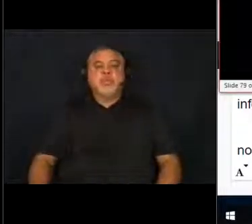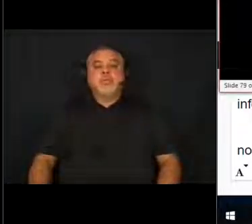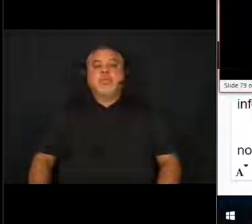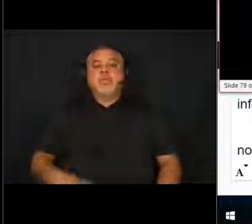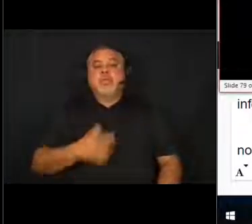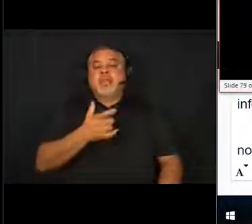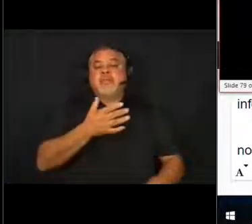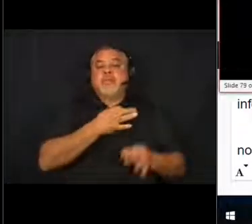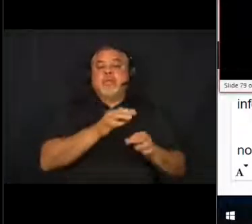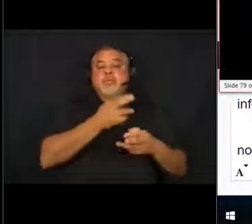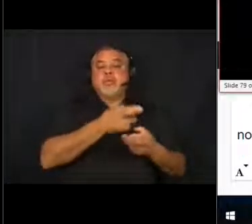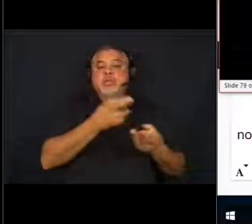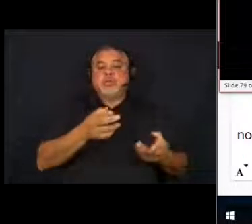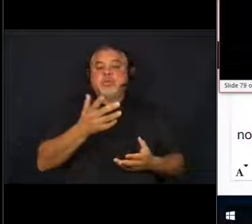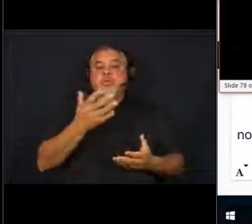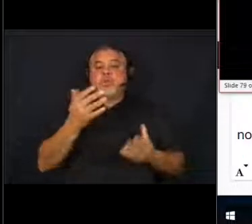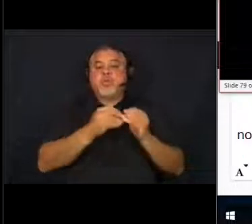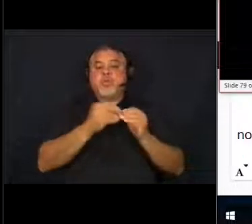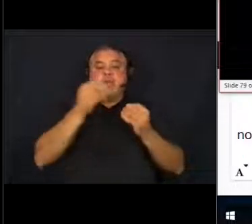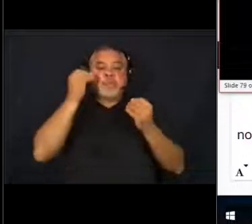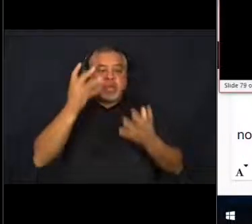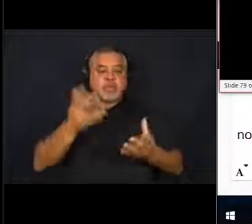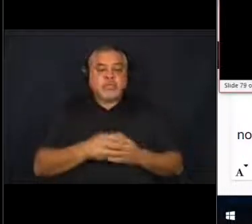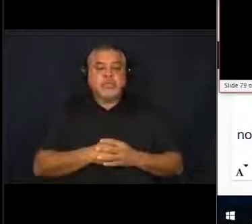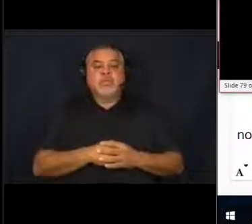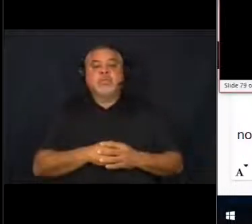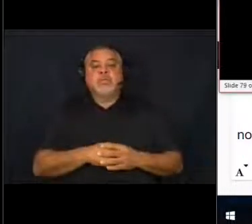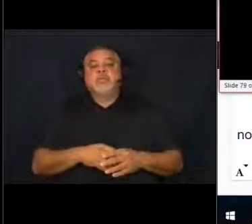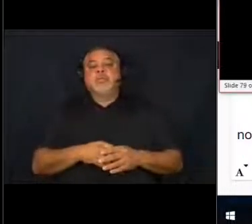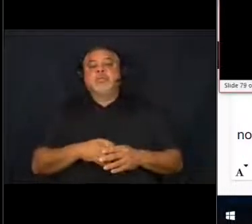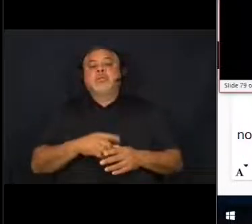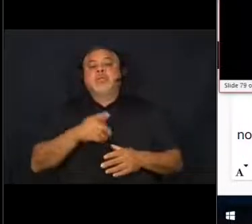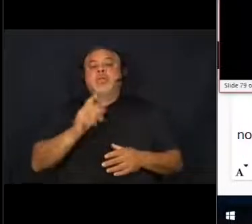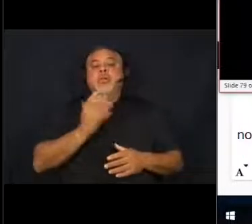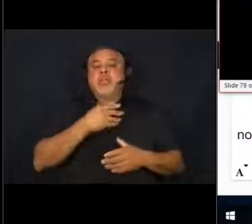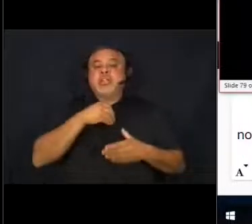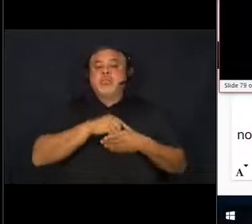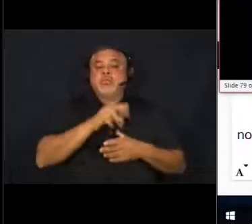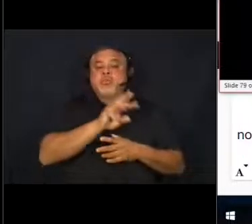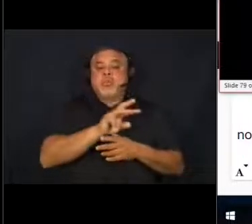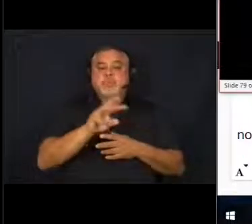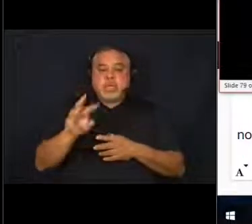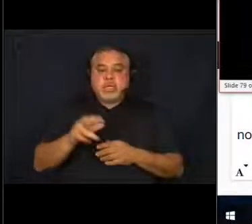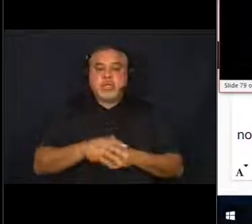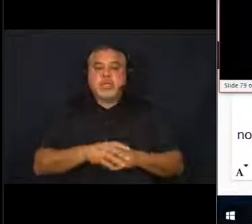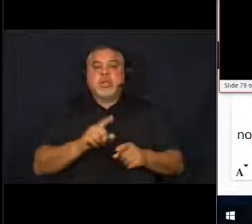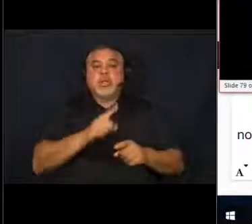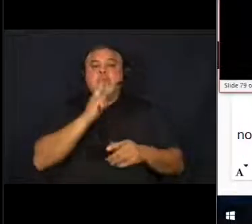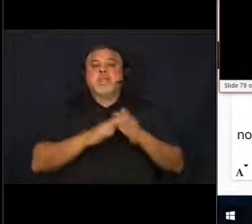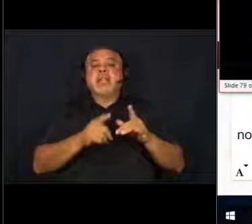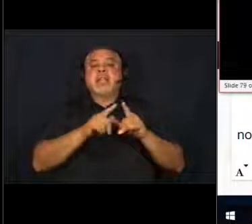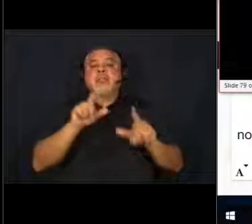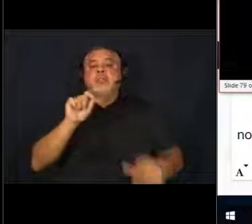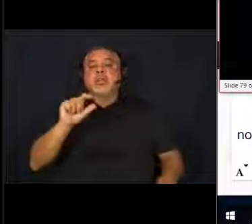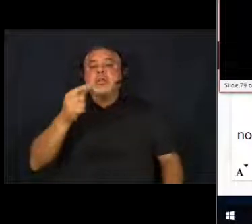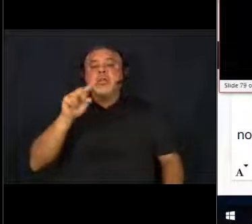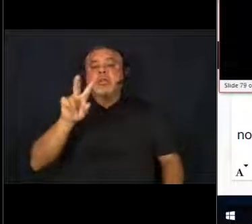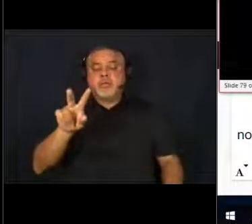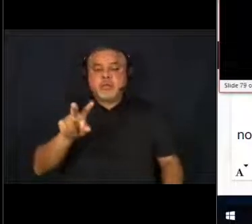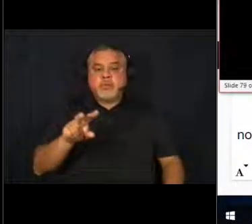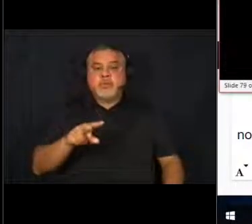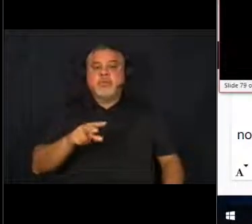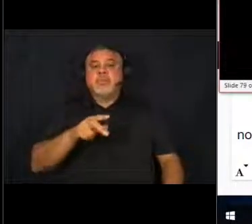want more information, the DISH's internal website. Also plainlanguage.gov, because this is